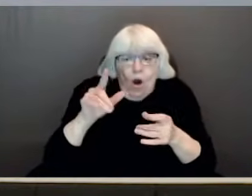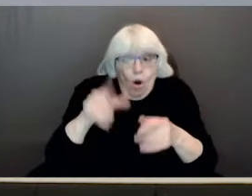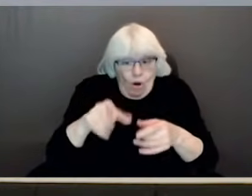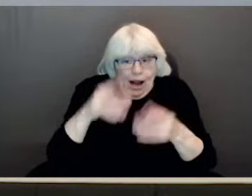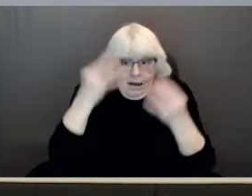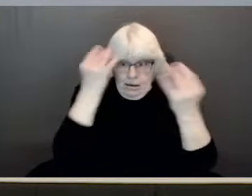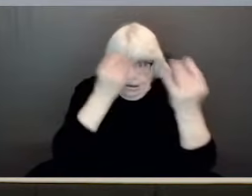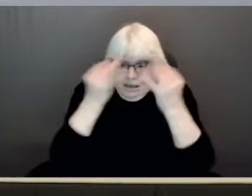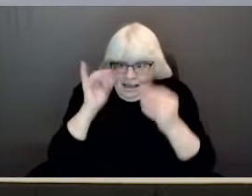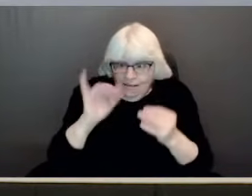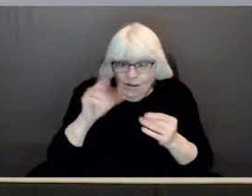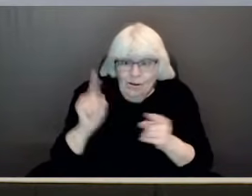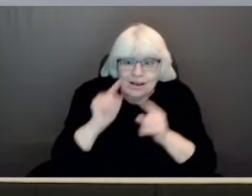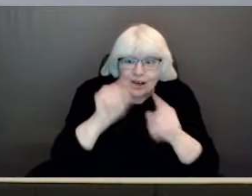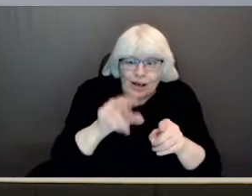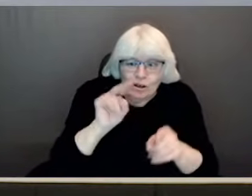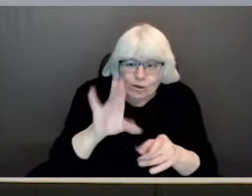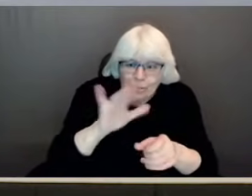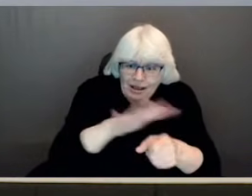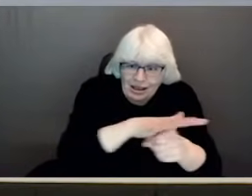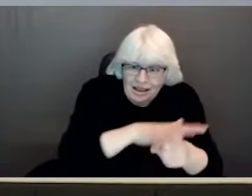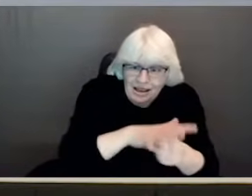Moncton area, for instance, it's still